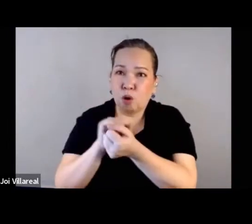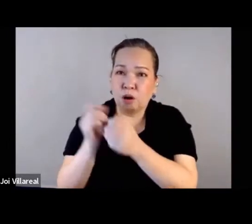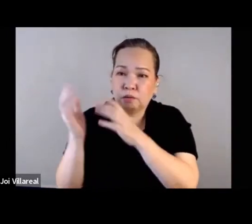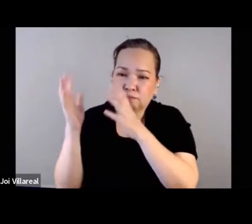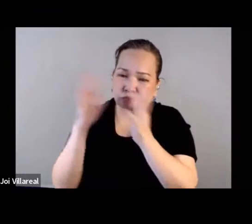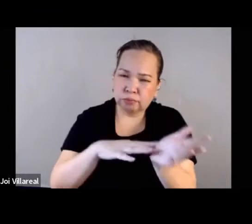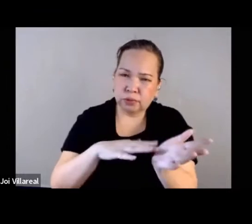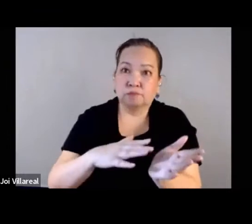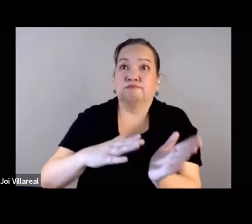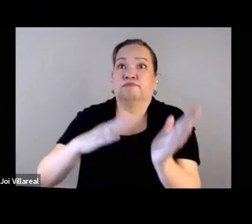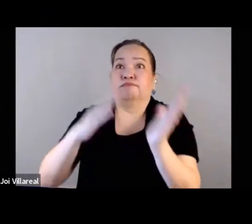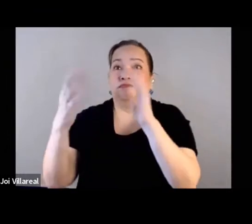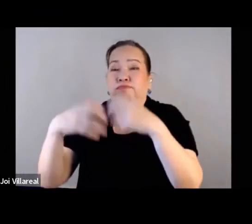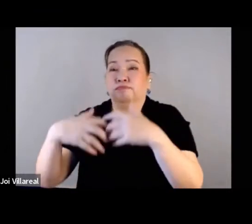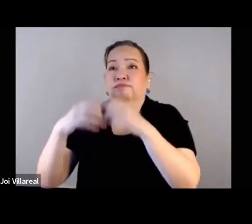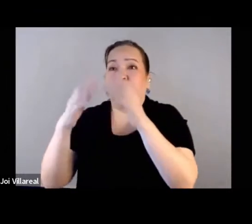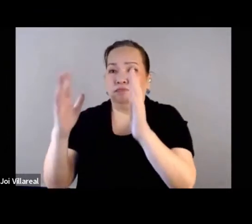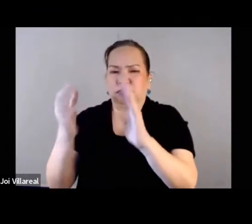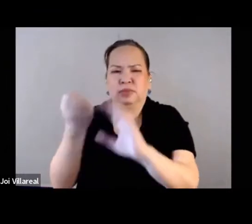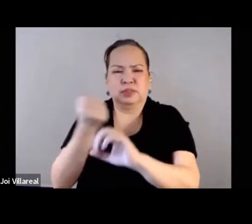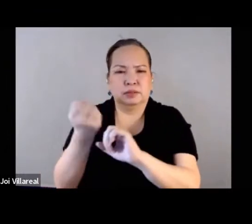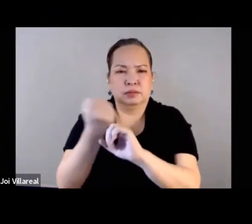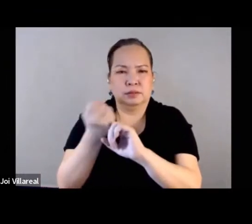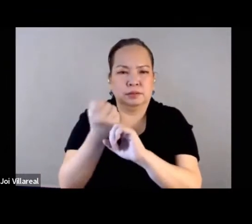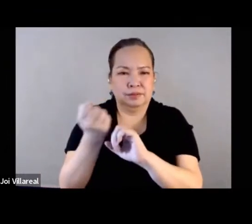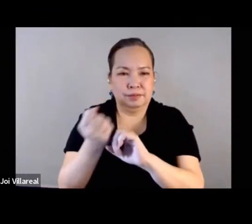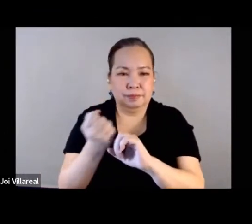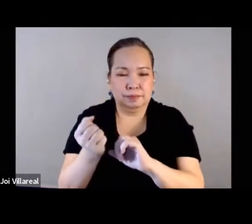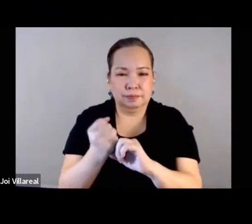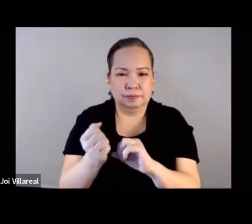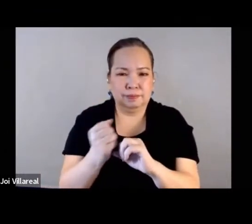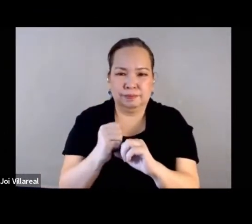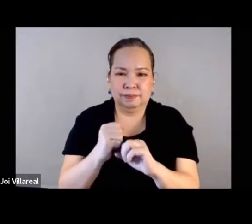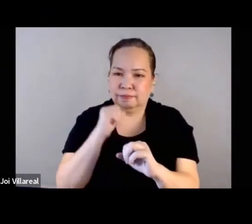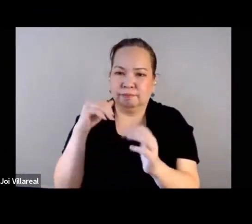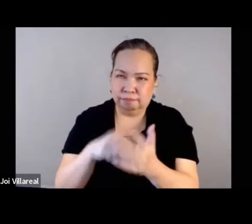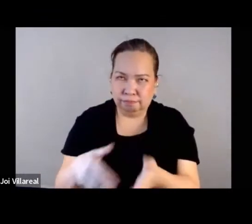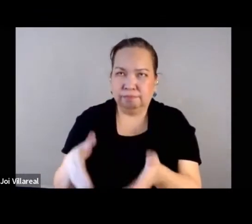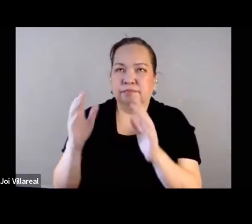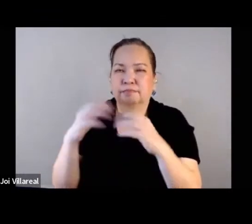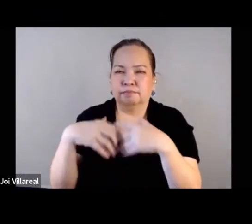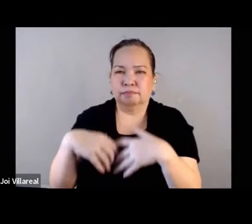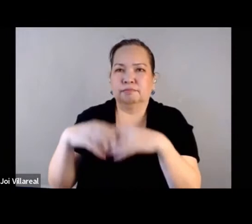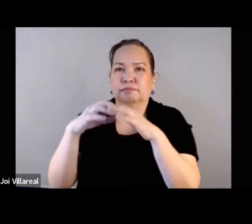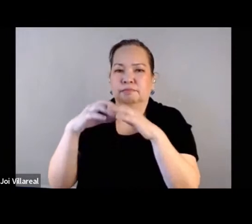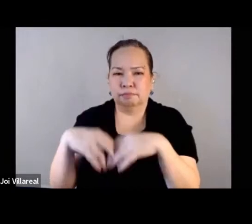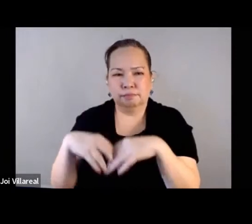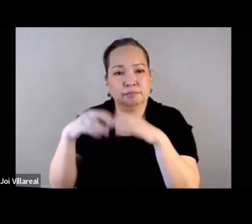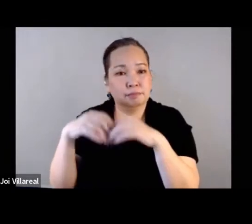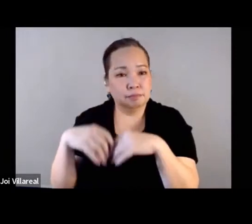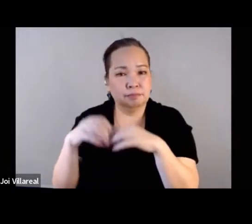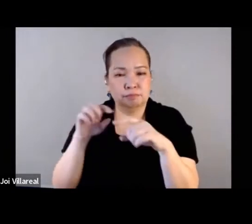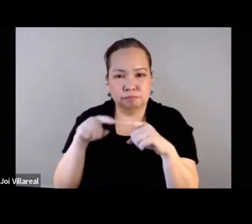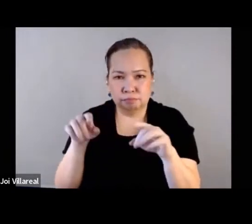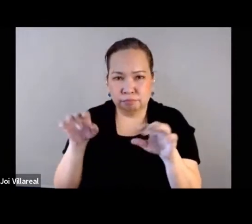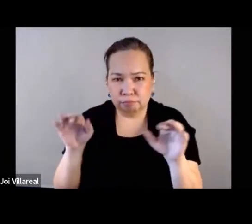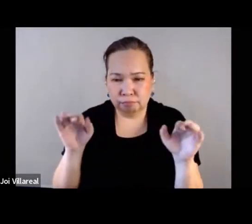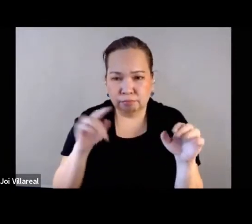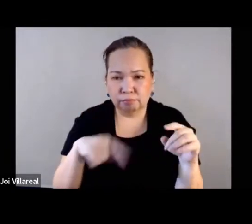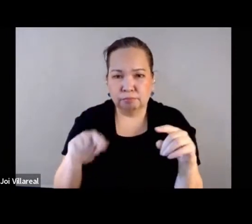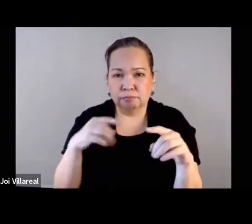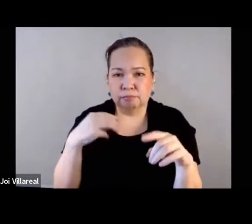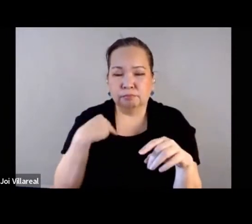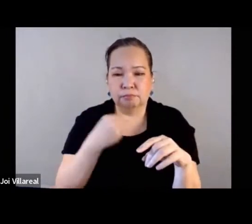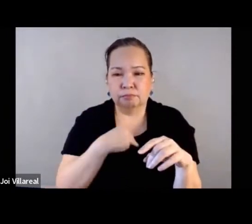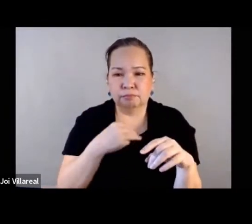stand stronger than what came before. As such, I call on the members of this committee to support this